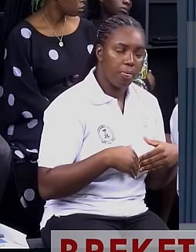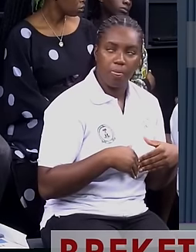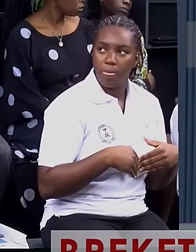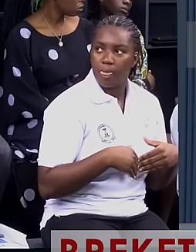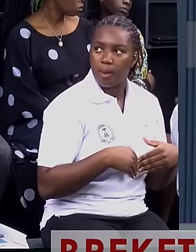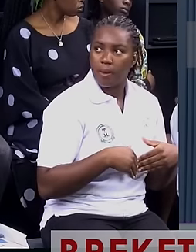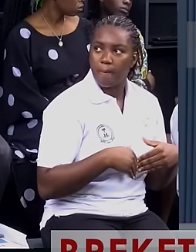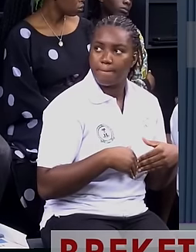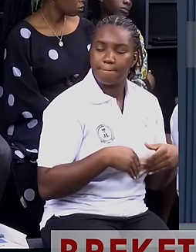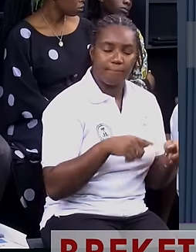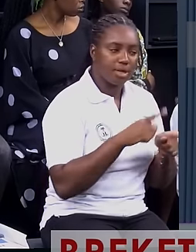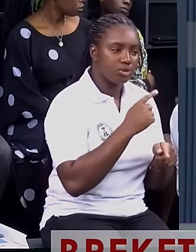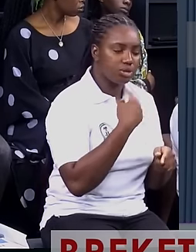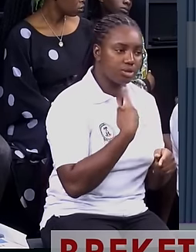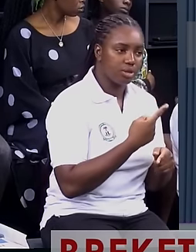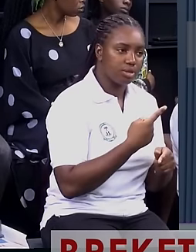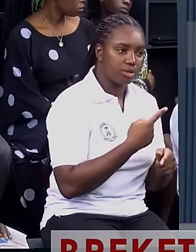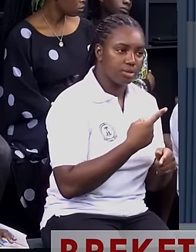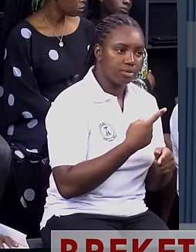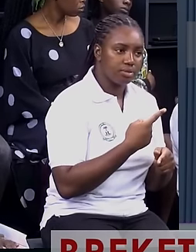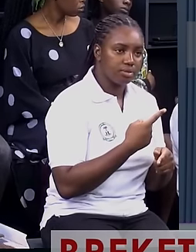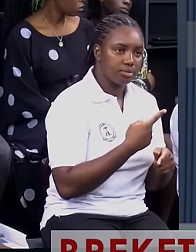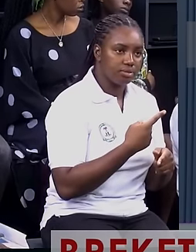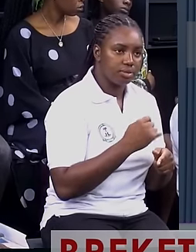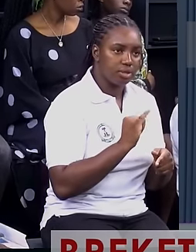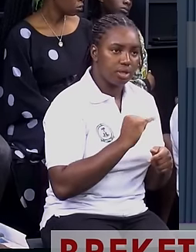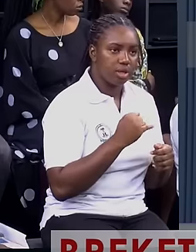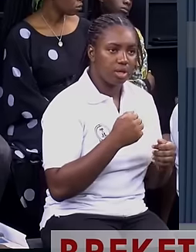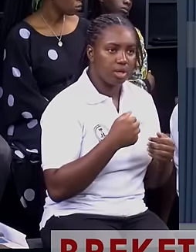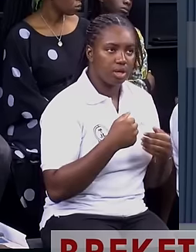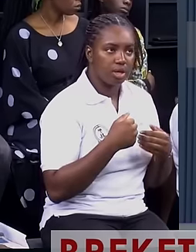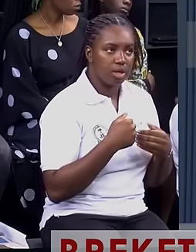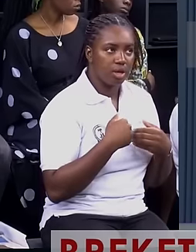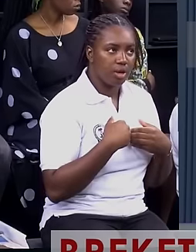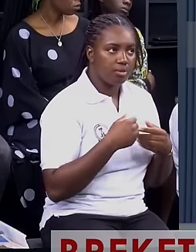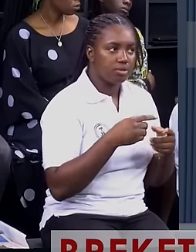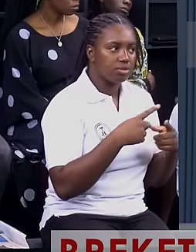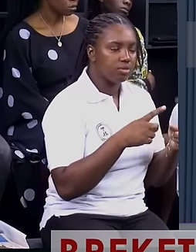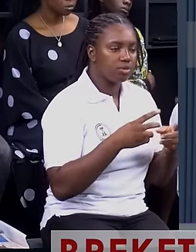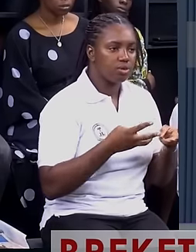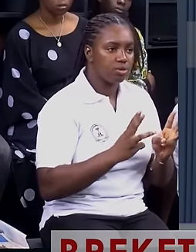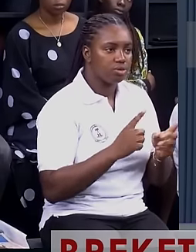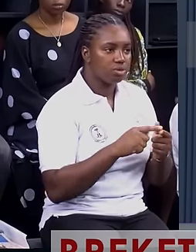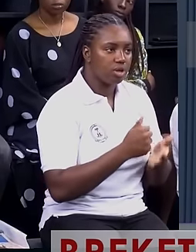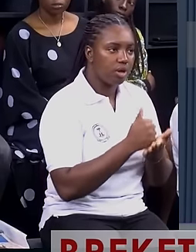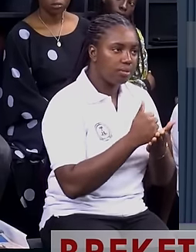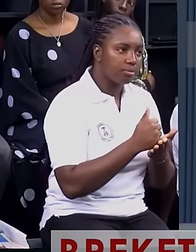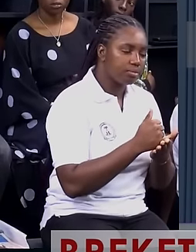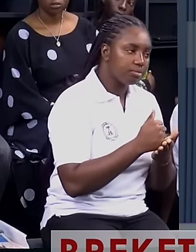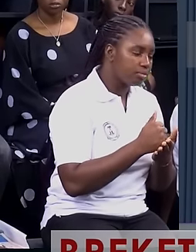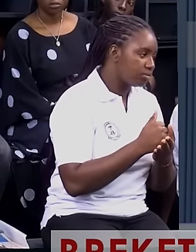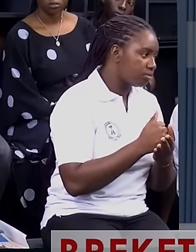seems as you can say, have superintendents of intervention of which can make their